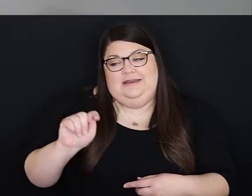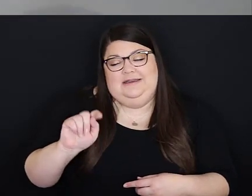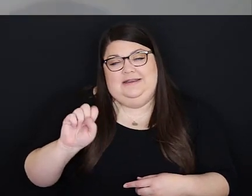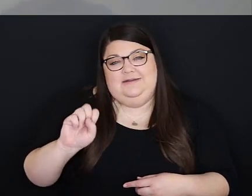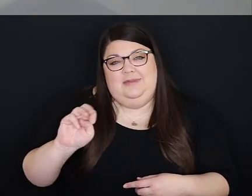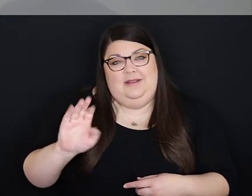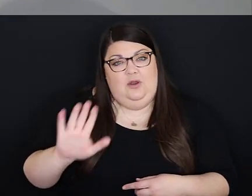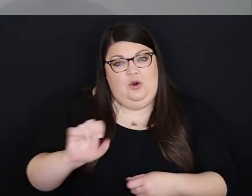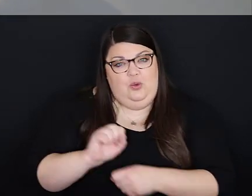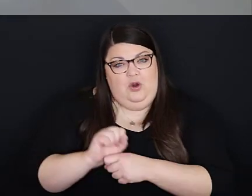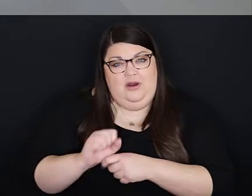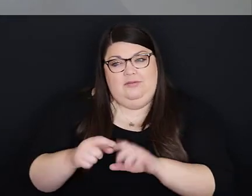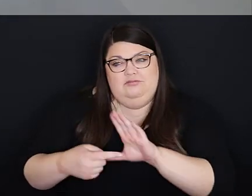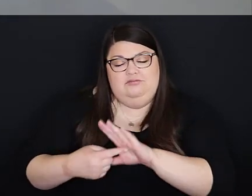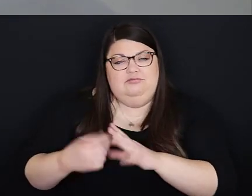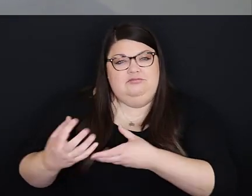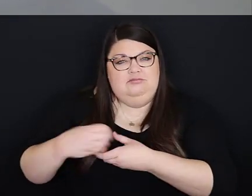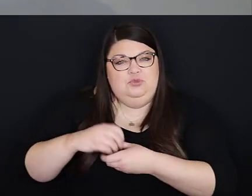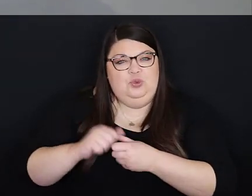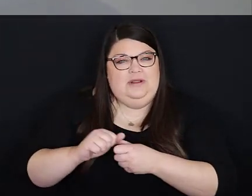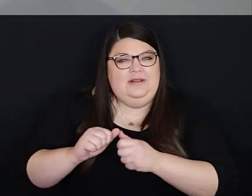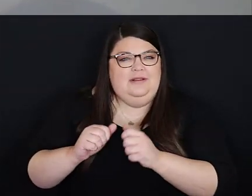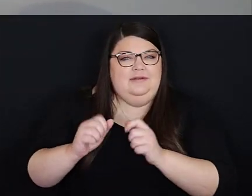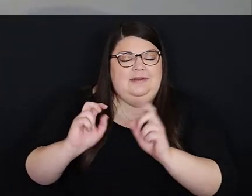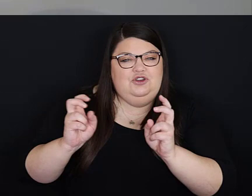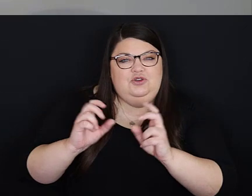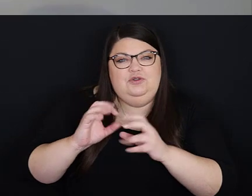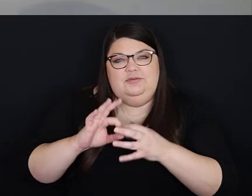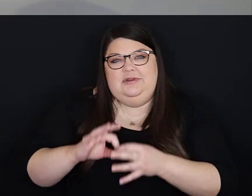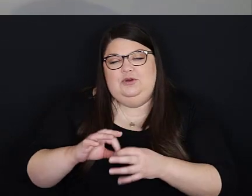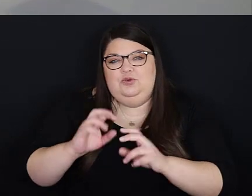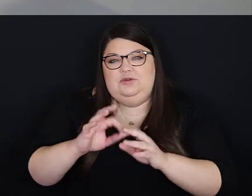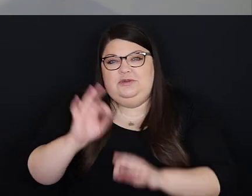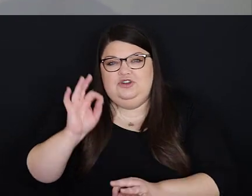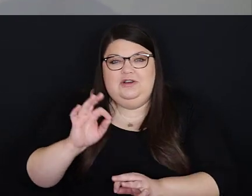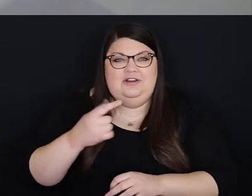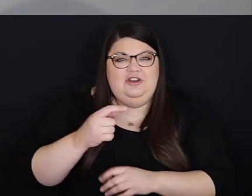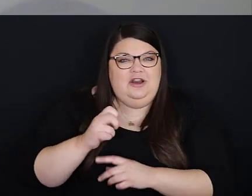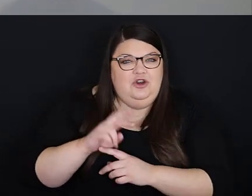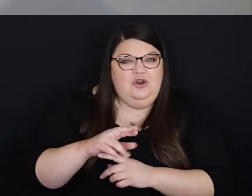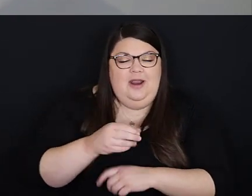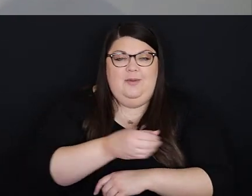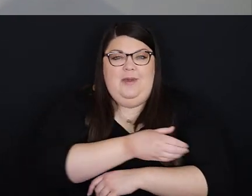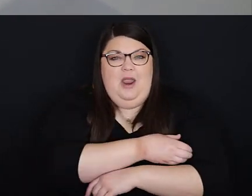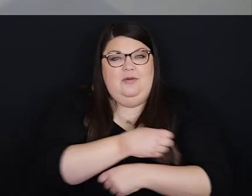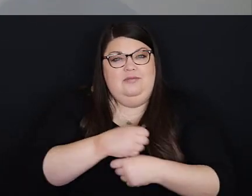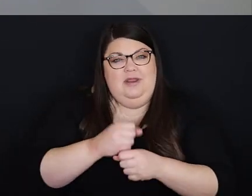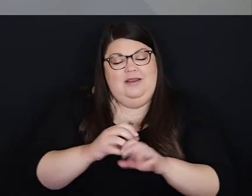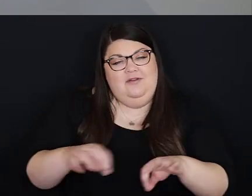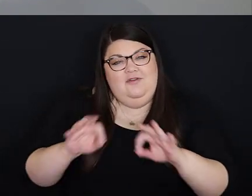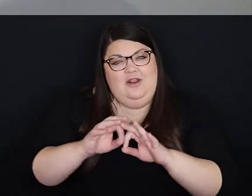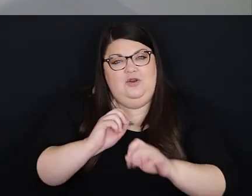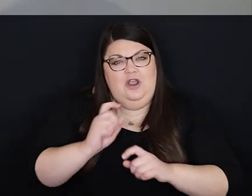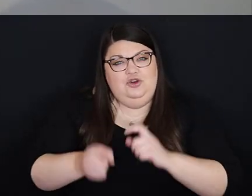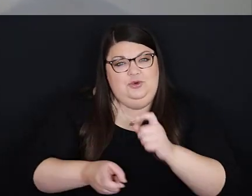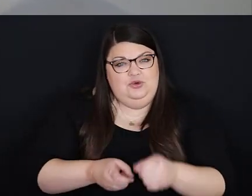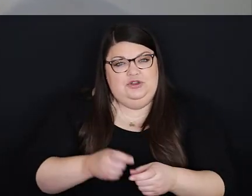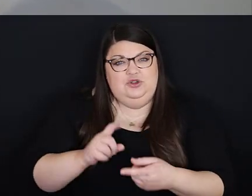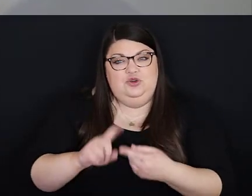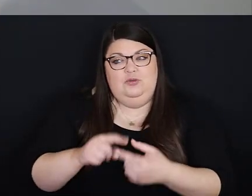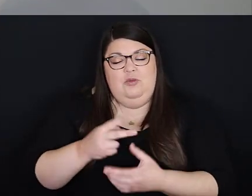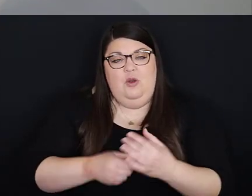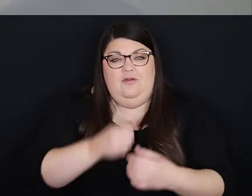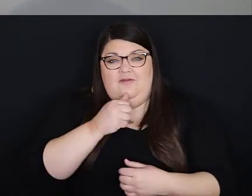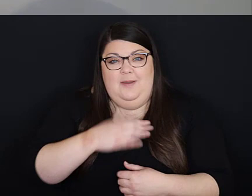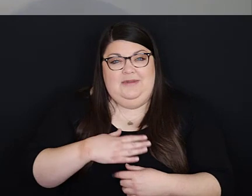has demonstrated an engagement with issues of spirituality, gender, and power, making vital contributions to